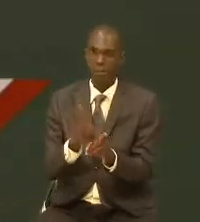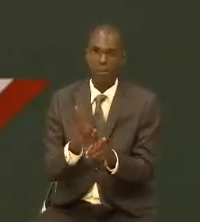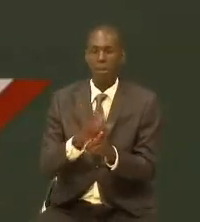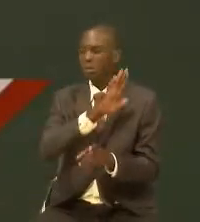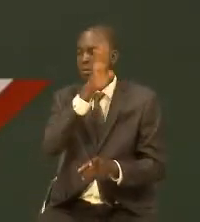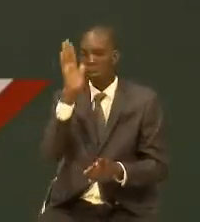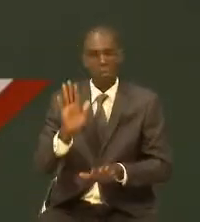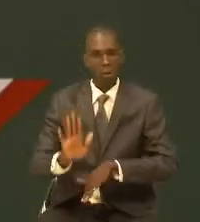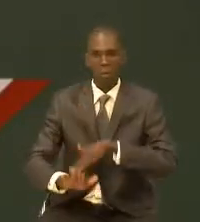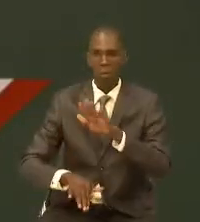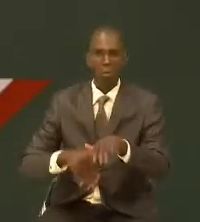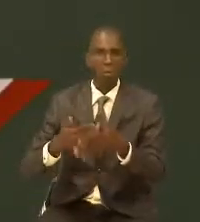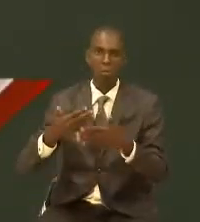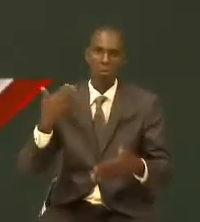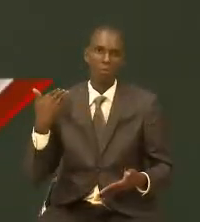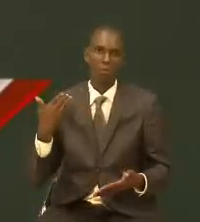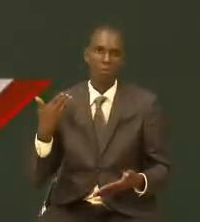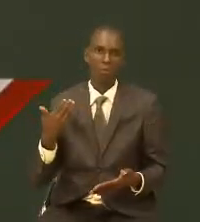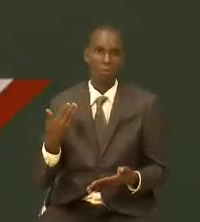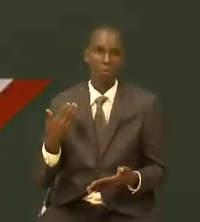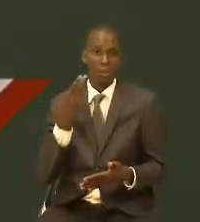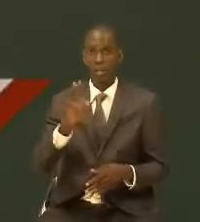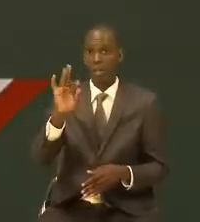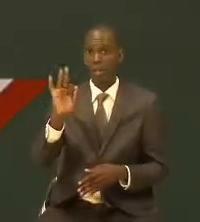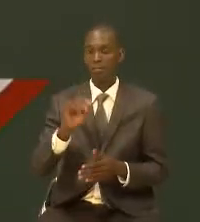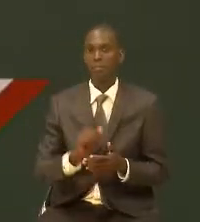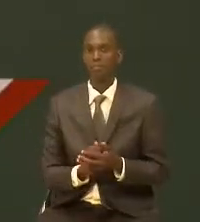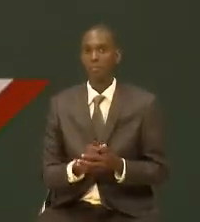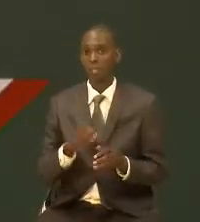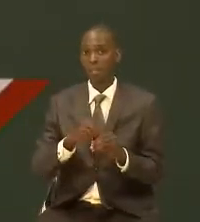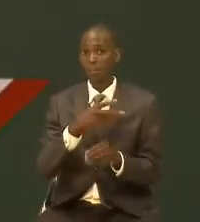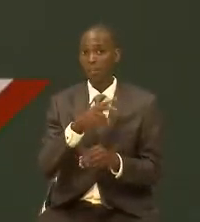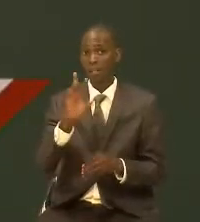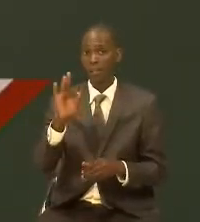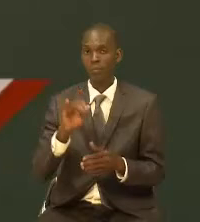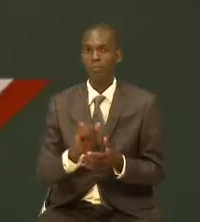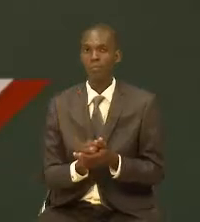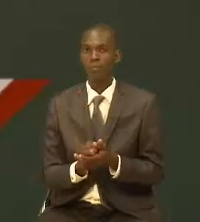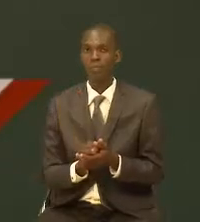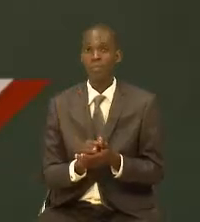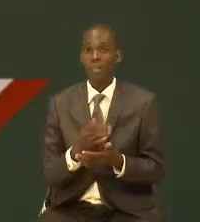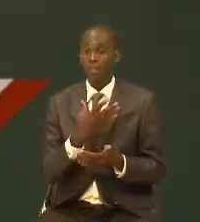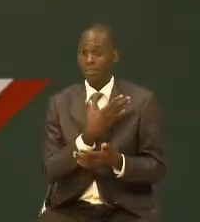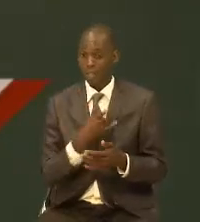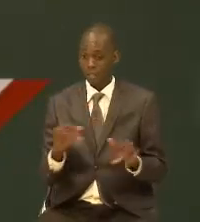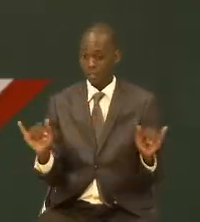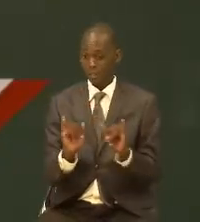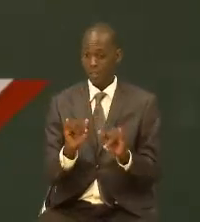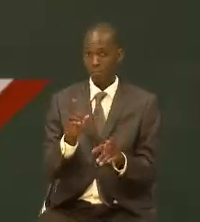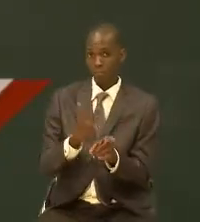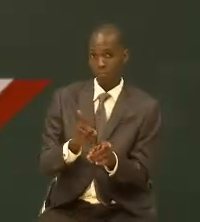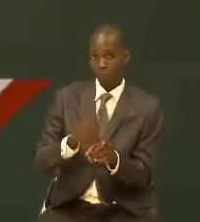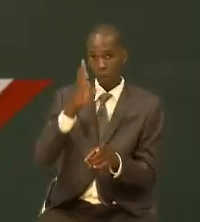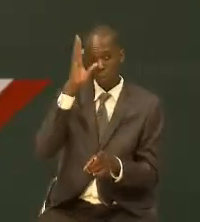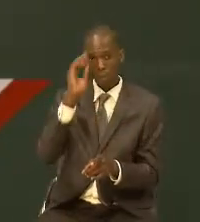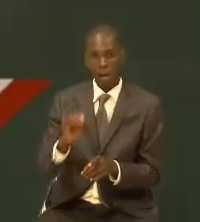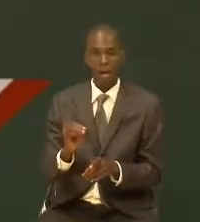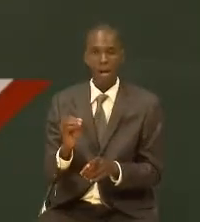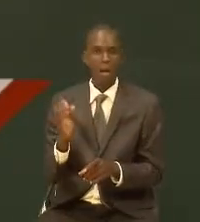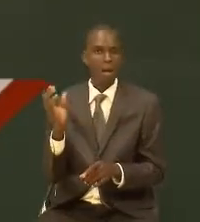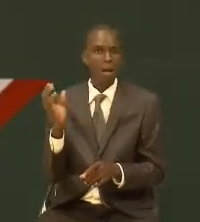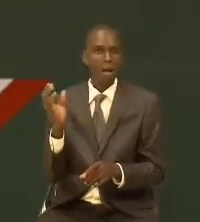told in verse 9 it says in verse 9 the same heard paul speak like you are hearing